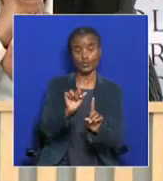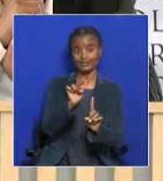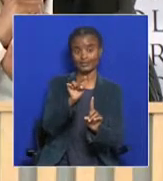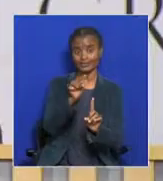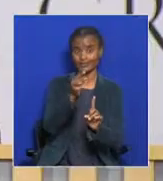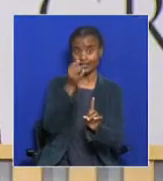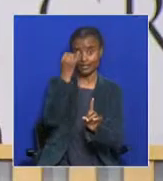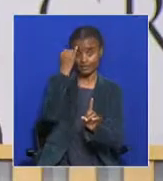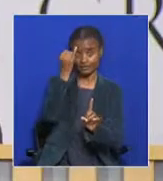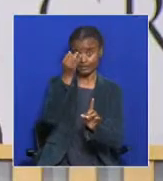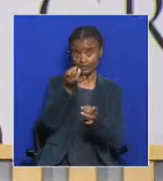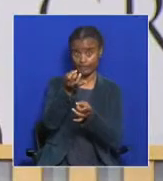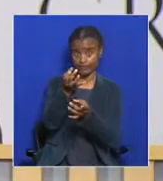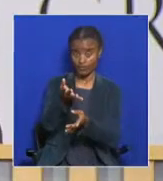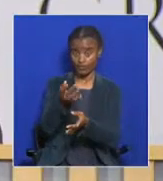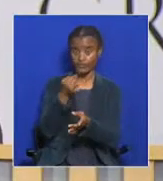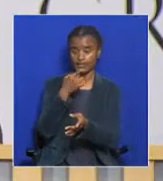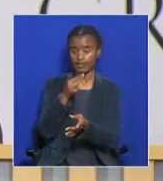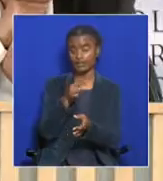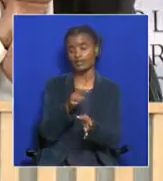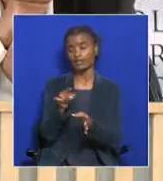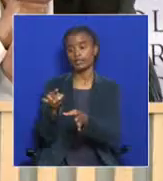Shepstone. That is correct, Commissioner.